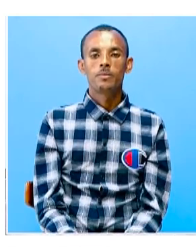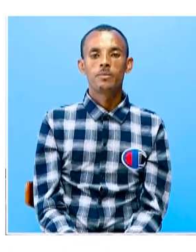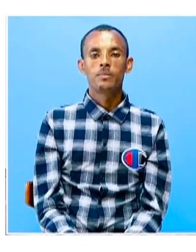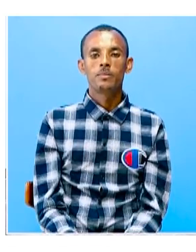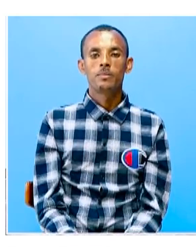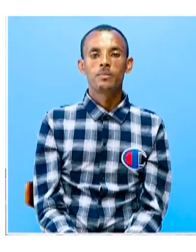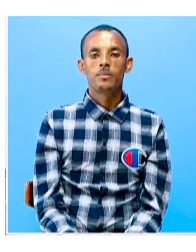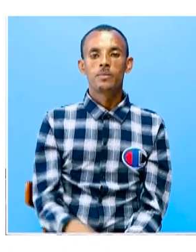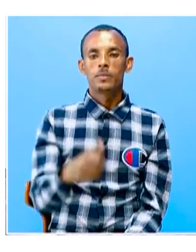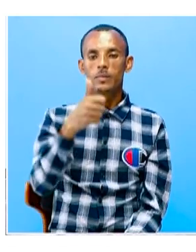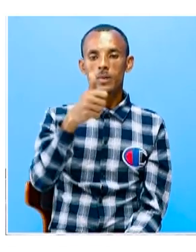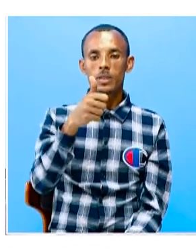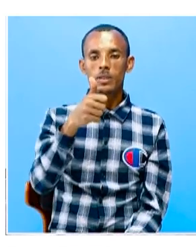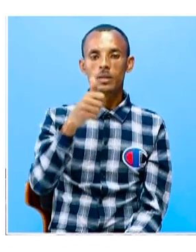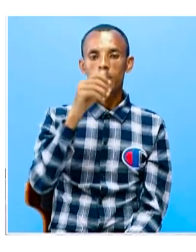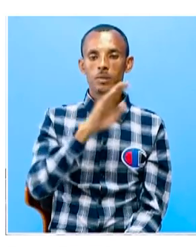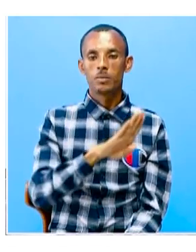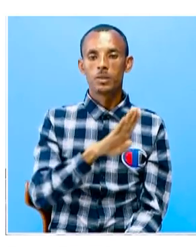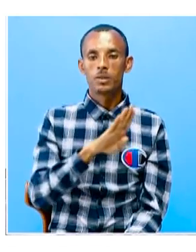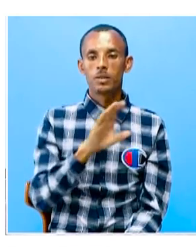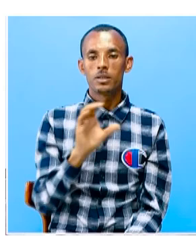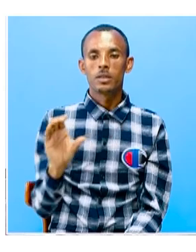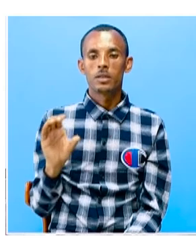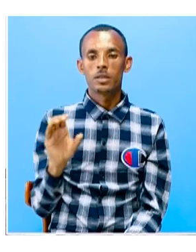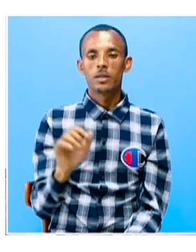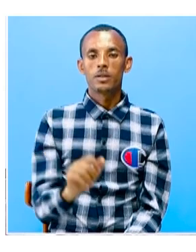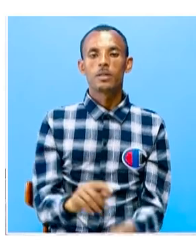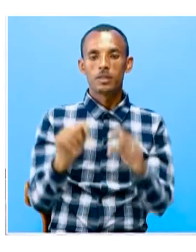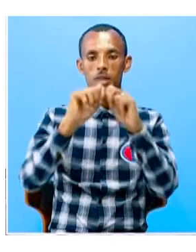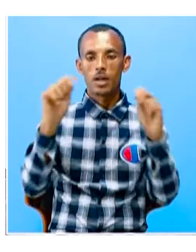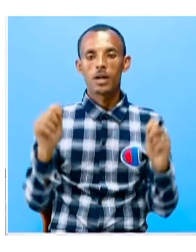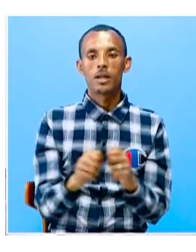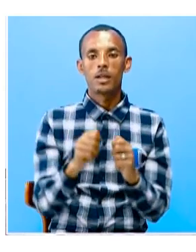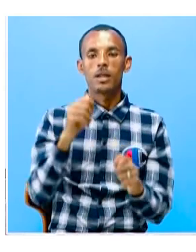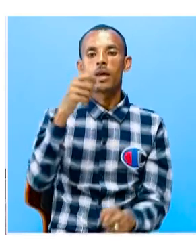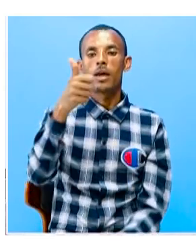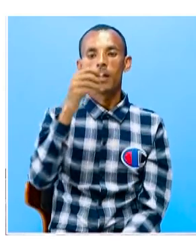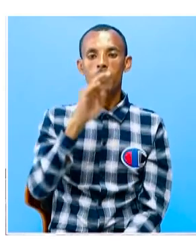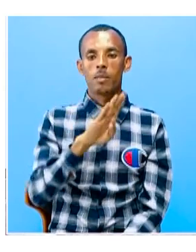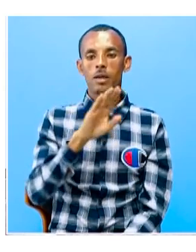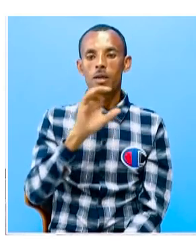This one assume it is A, B, C.